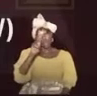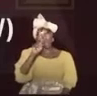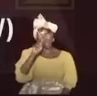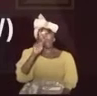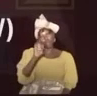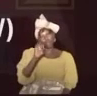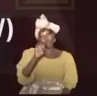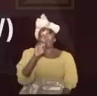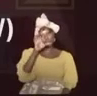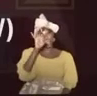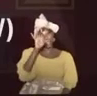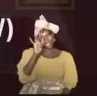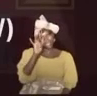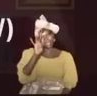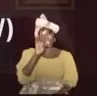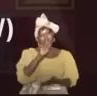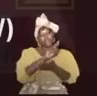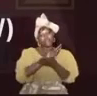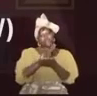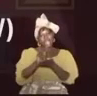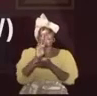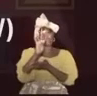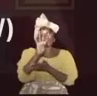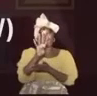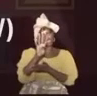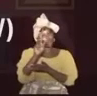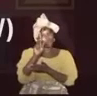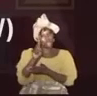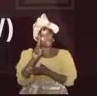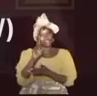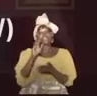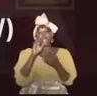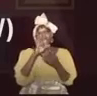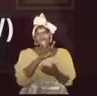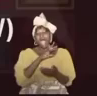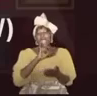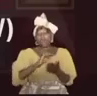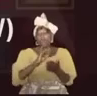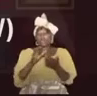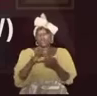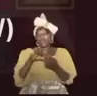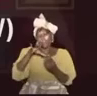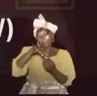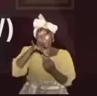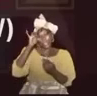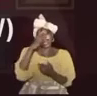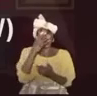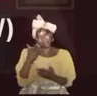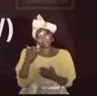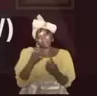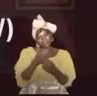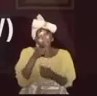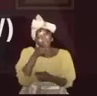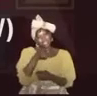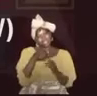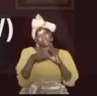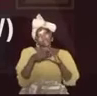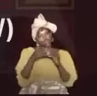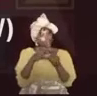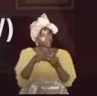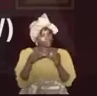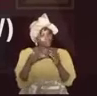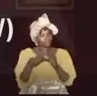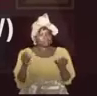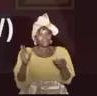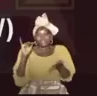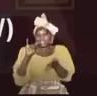verse 41 to 45. Let me read that story. I want to draw out something from it. This is a story that